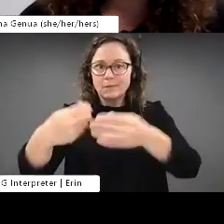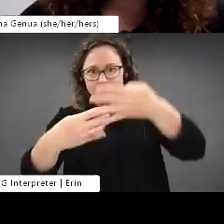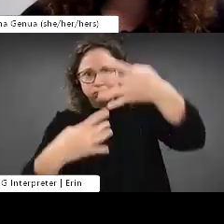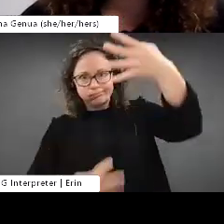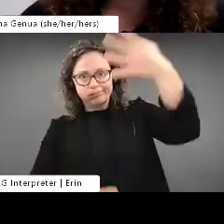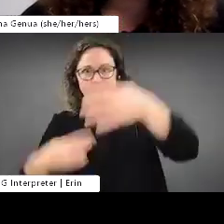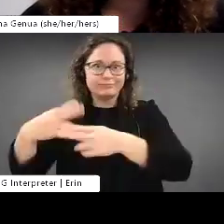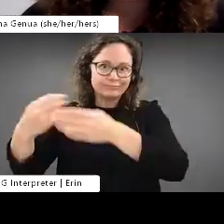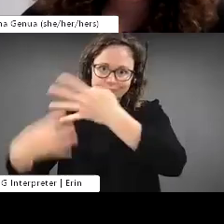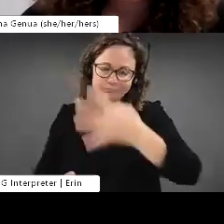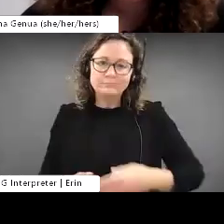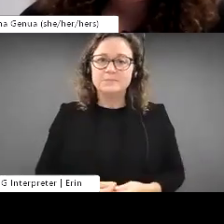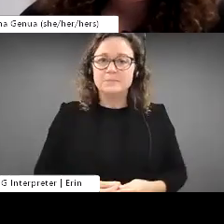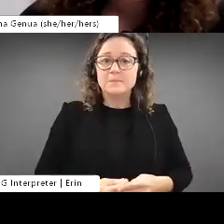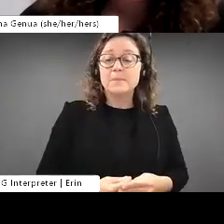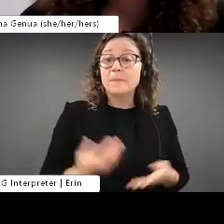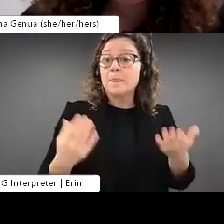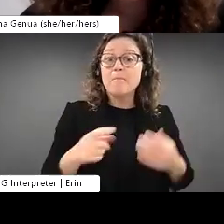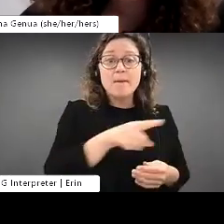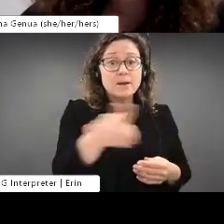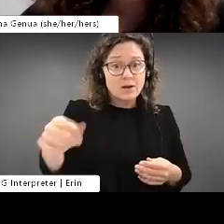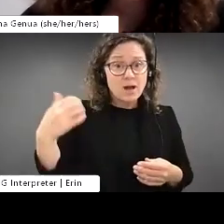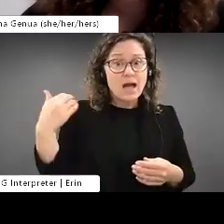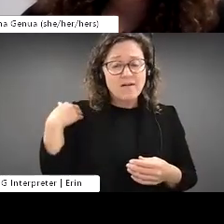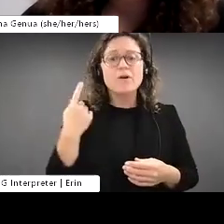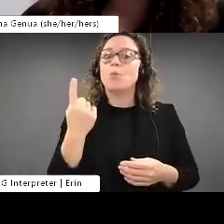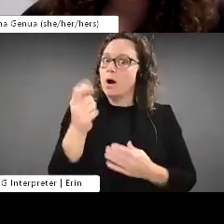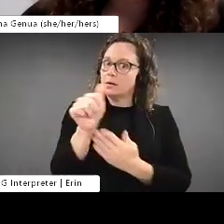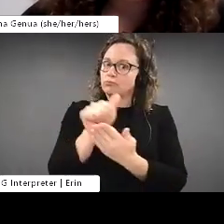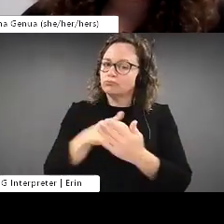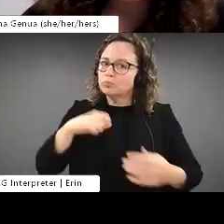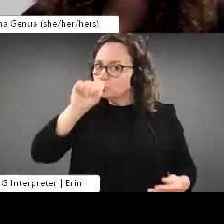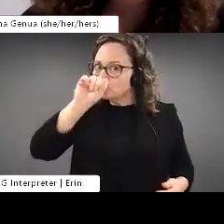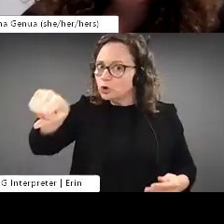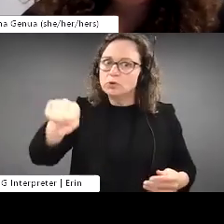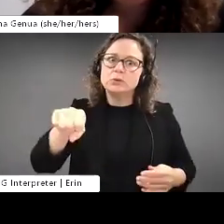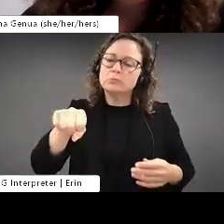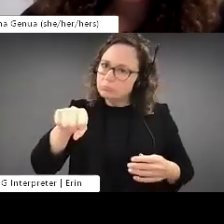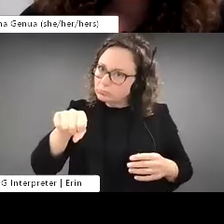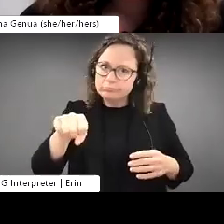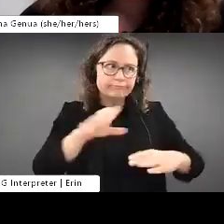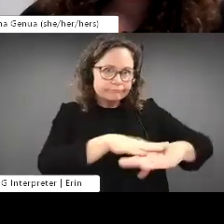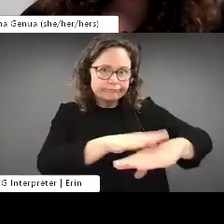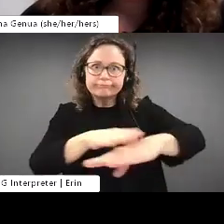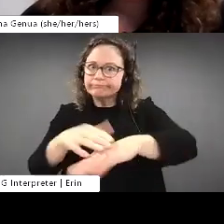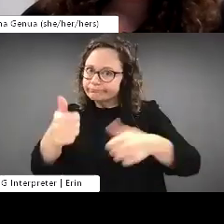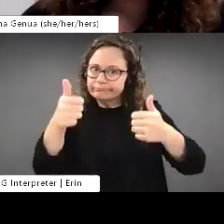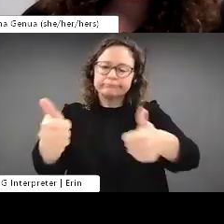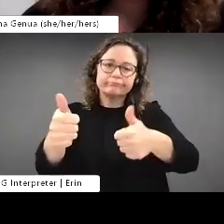or does anyone want to share one that has worked for them that they would recommend?